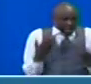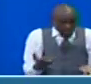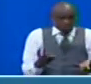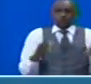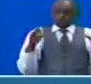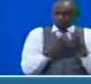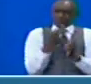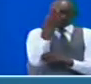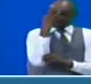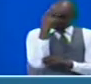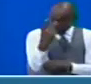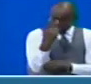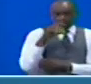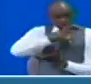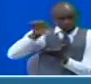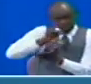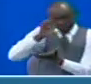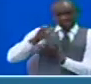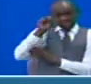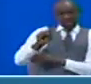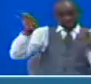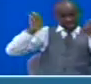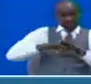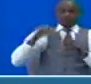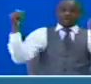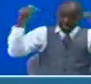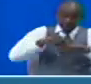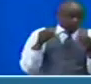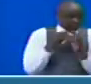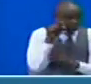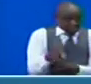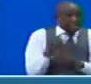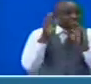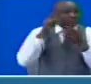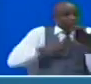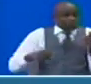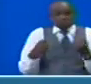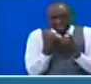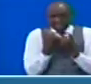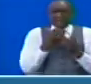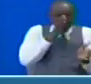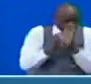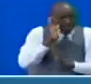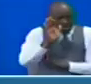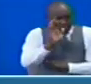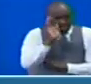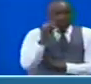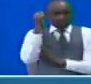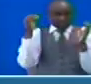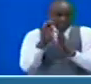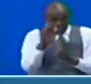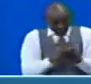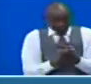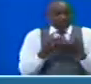from 31 constituencies of the South Rift will be attending the meeting, expected to lay out strategies for the party ahead